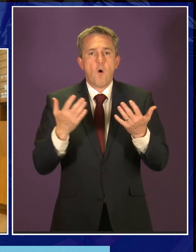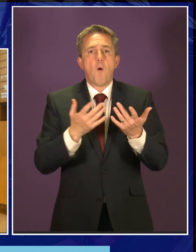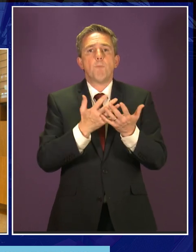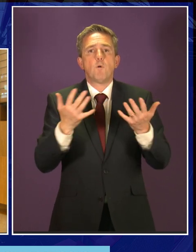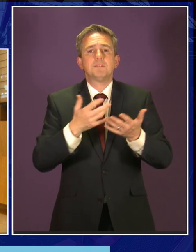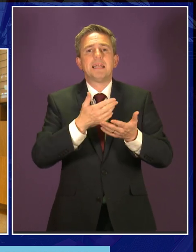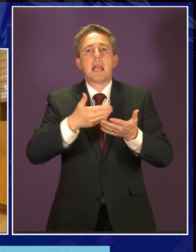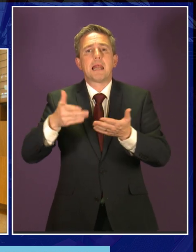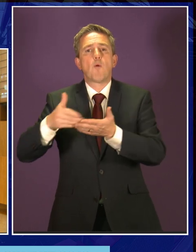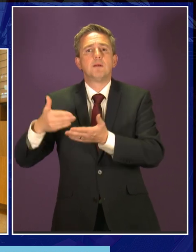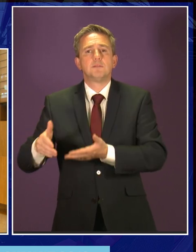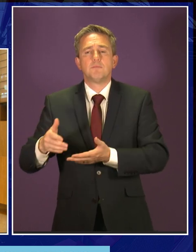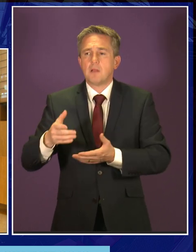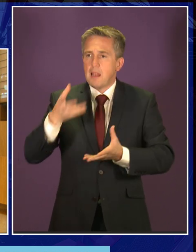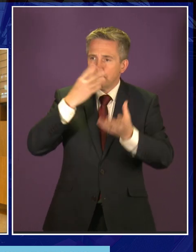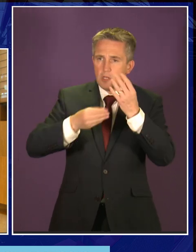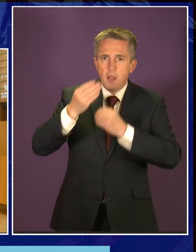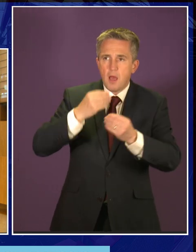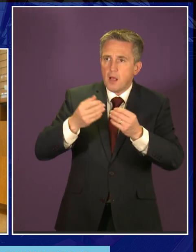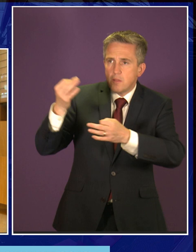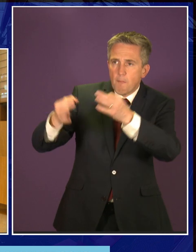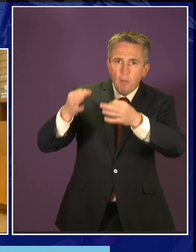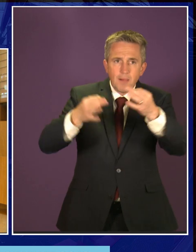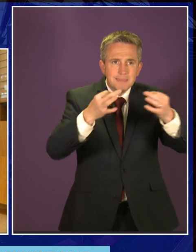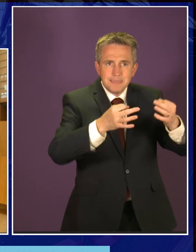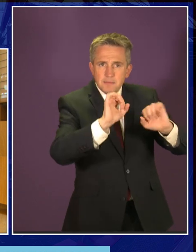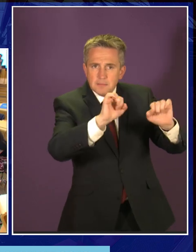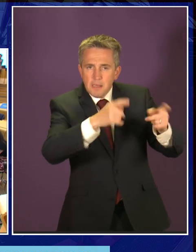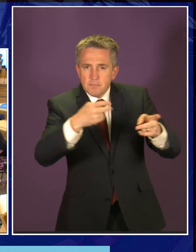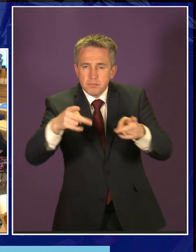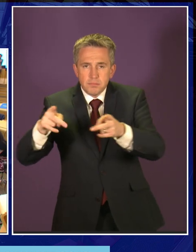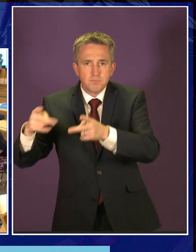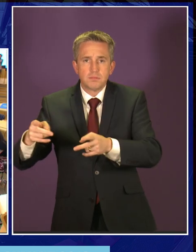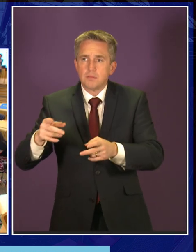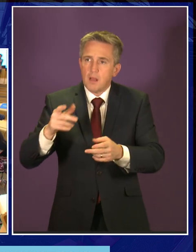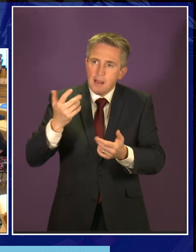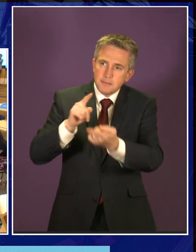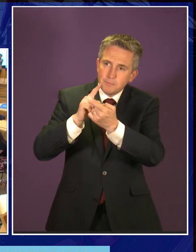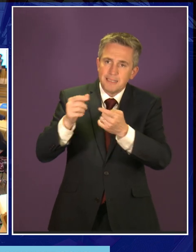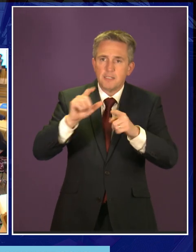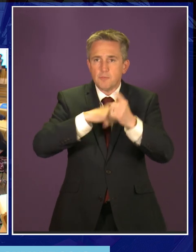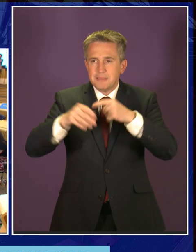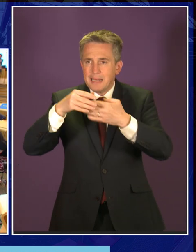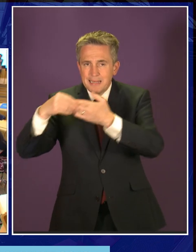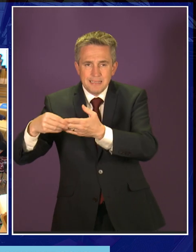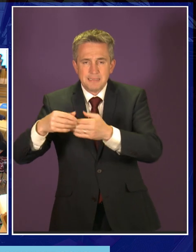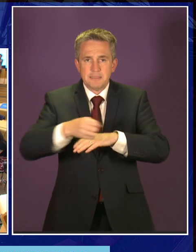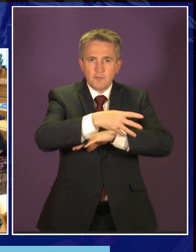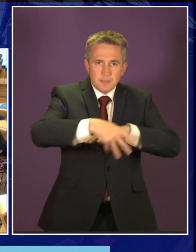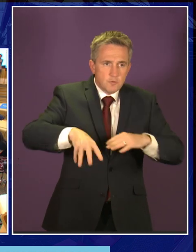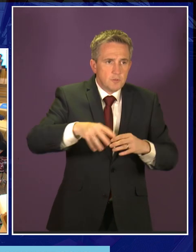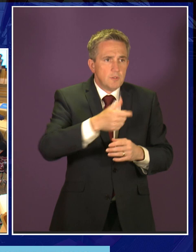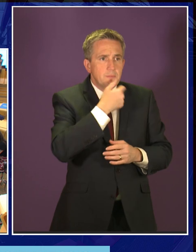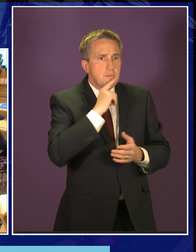get fluent in the language of other policymakers, the ones who aren't in the room today, the community leaders, grassroots influencers,